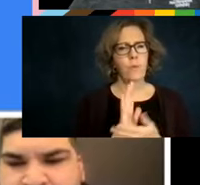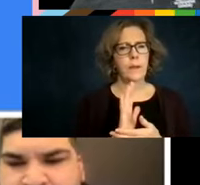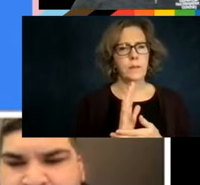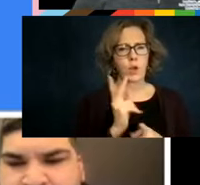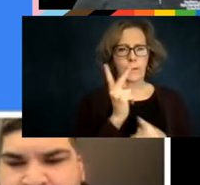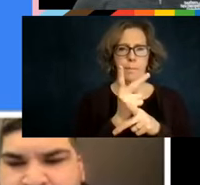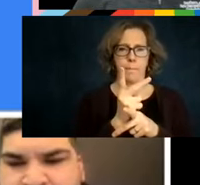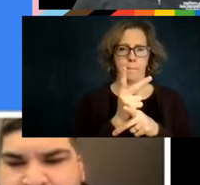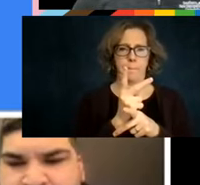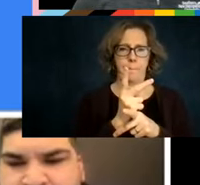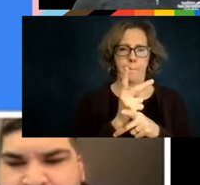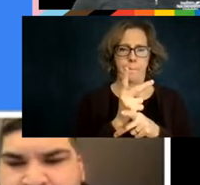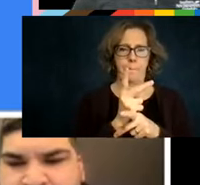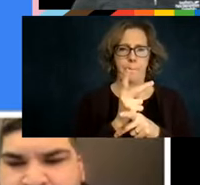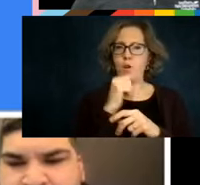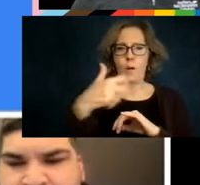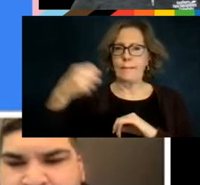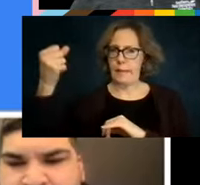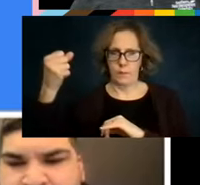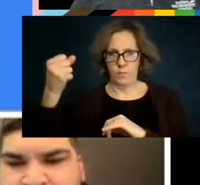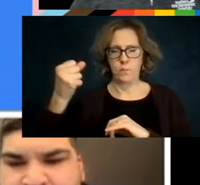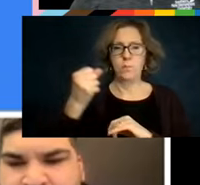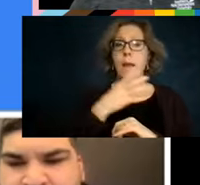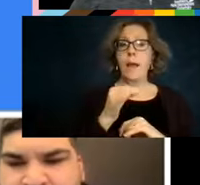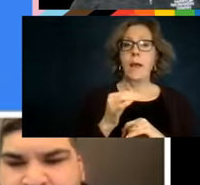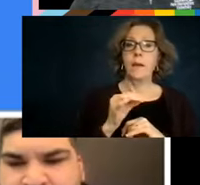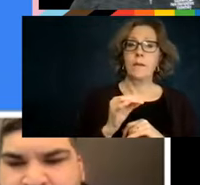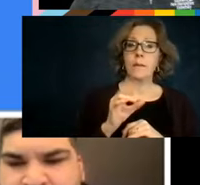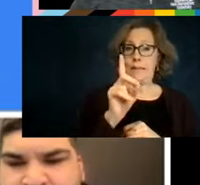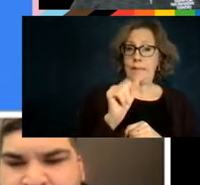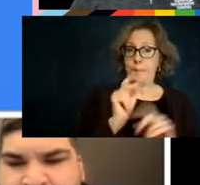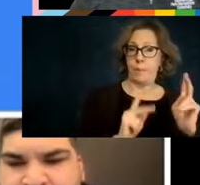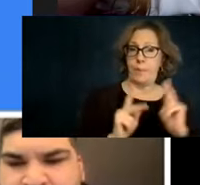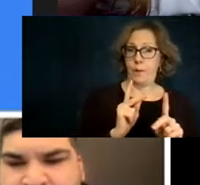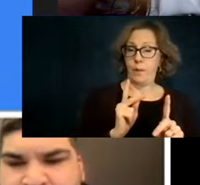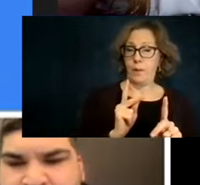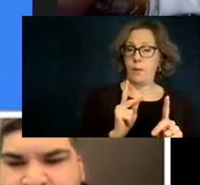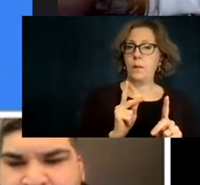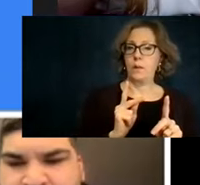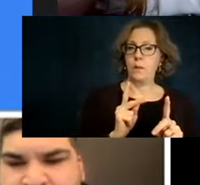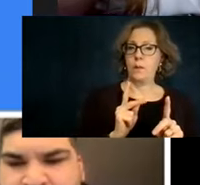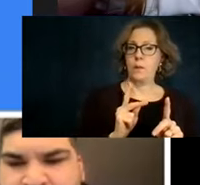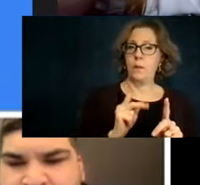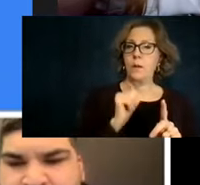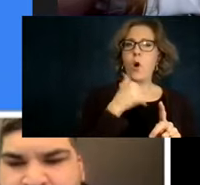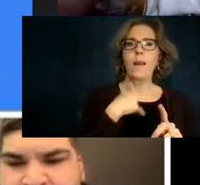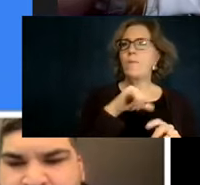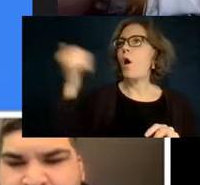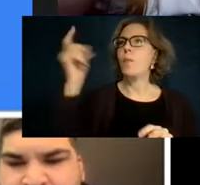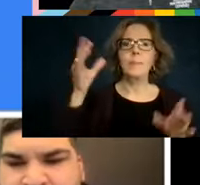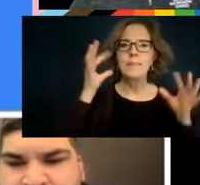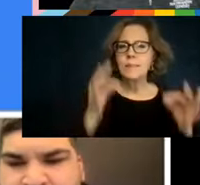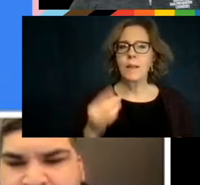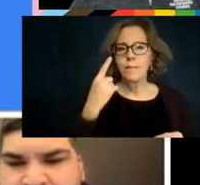and also making sure they are having decisions made, because, and also with support around it.